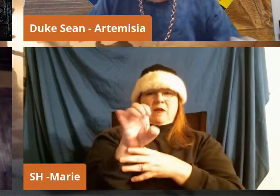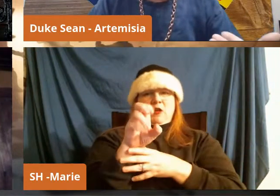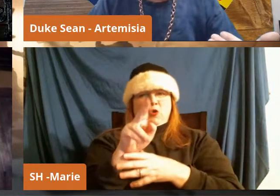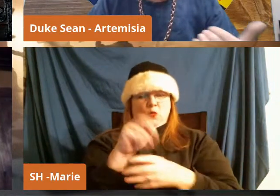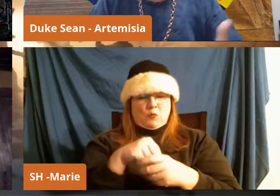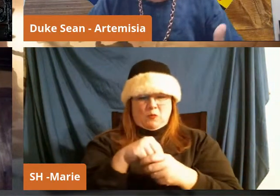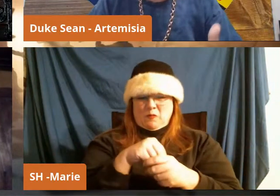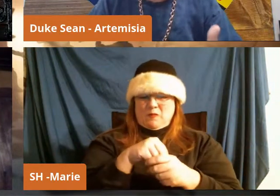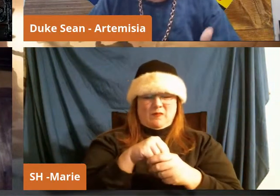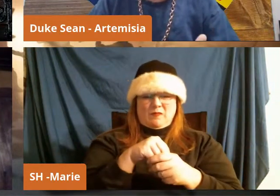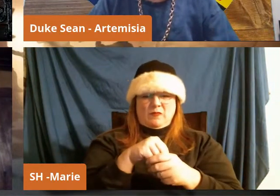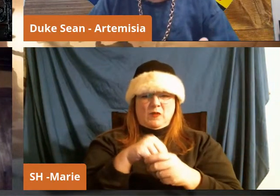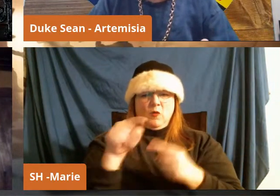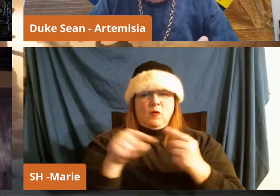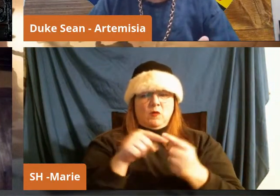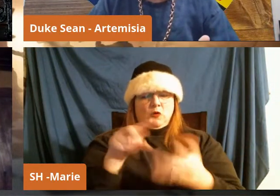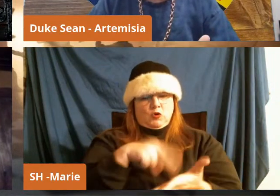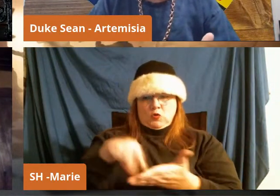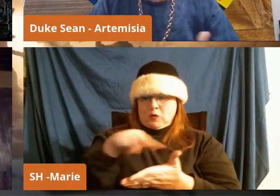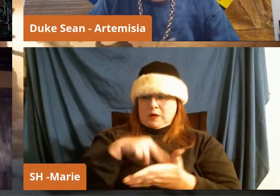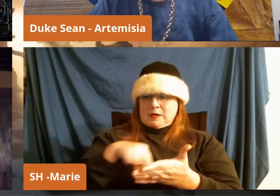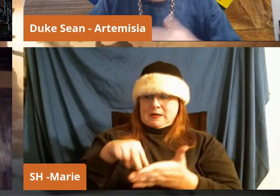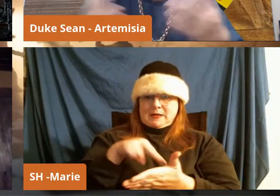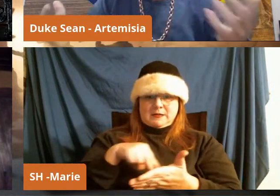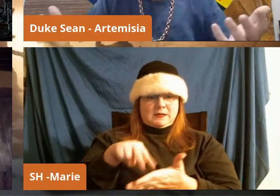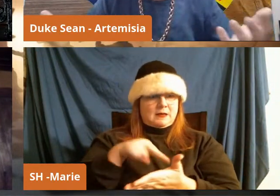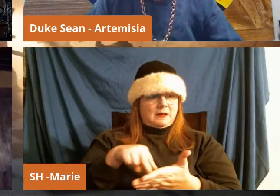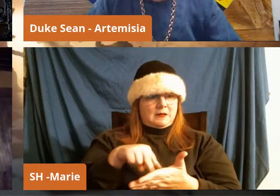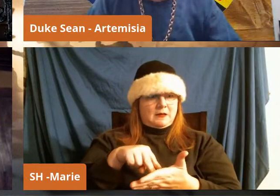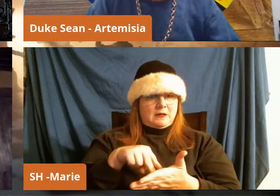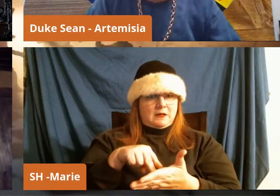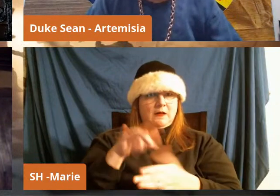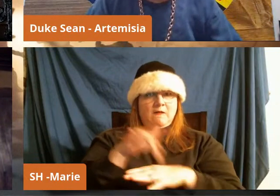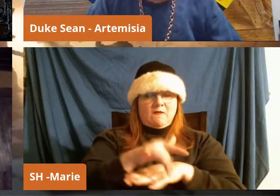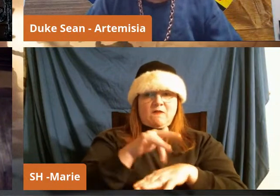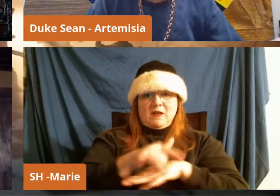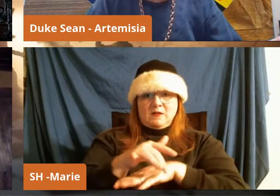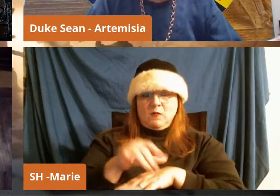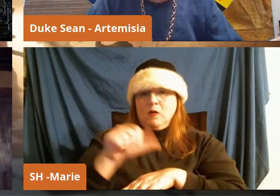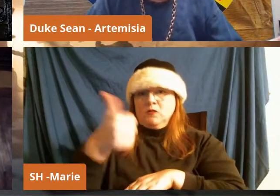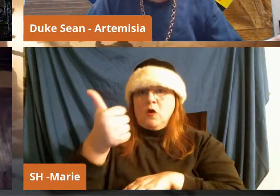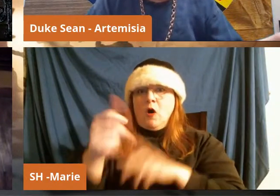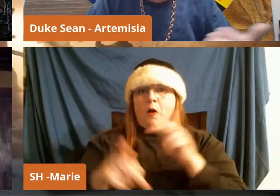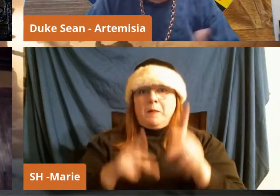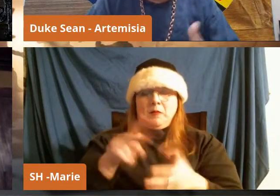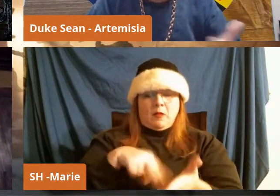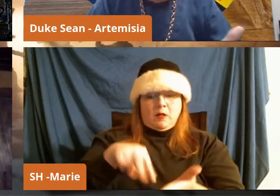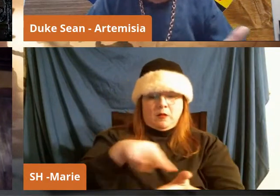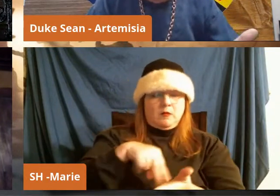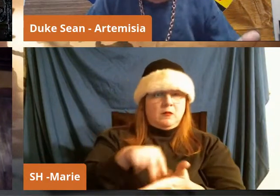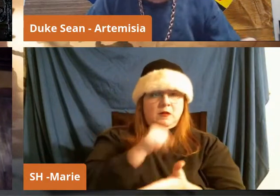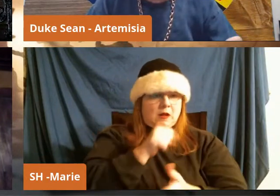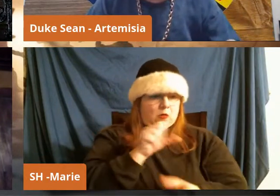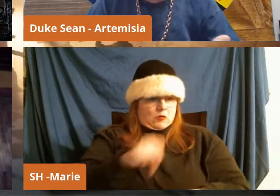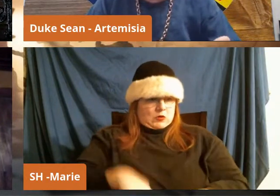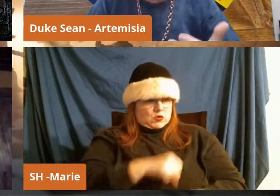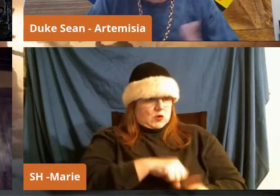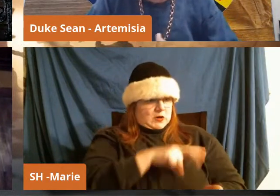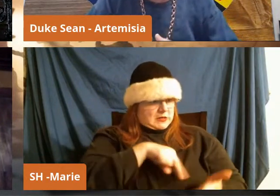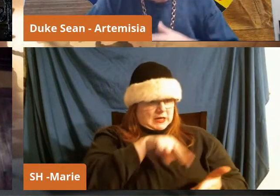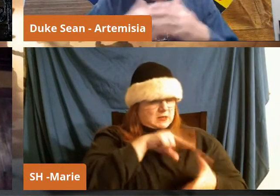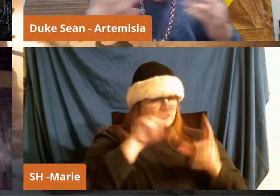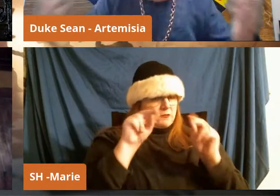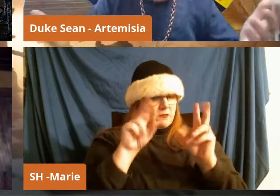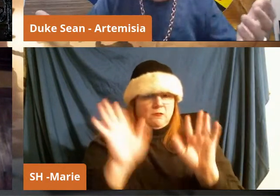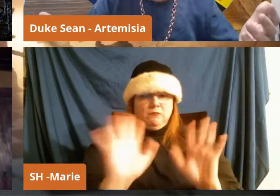you know, when we were doing dancing at events, that dancing was available to everybody. Right? It's not like it was just squires that were out there doing the dancing.